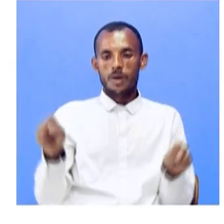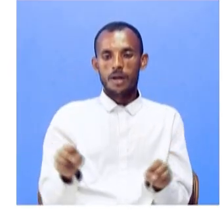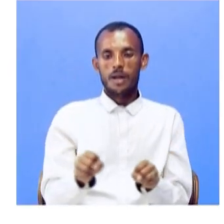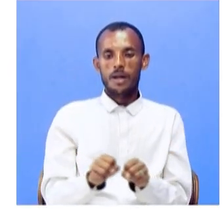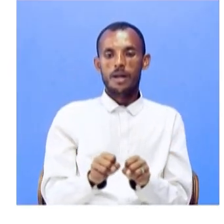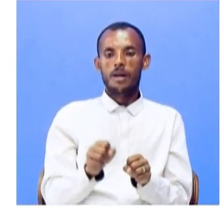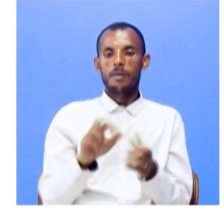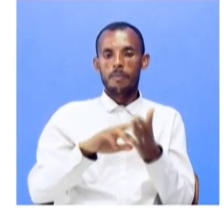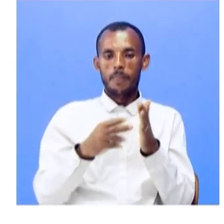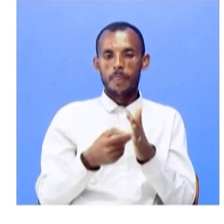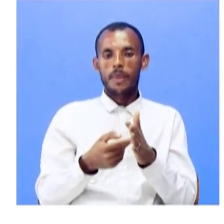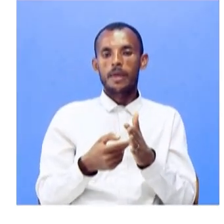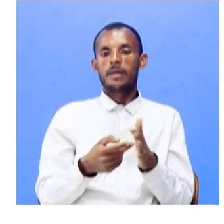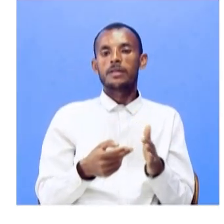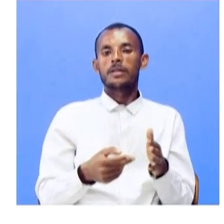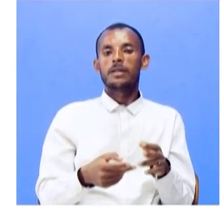rhombus.